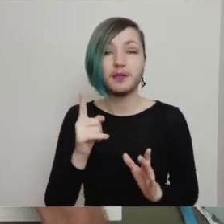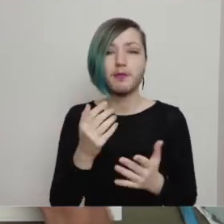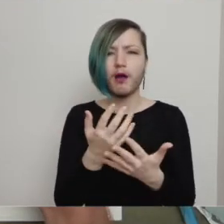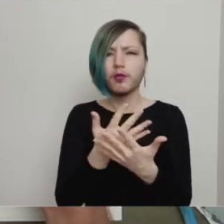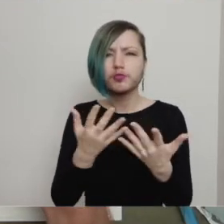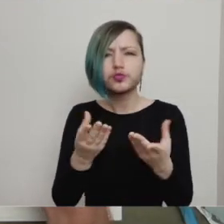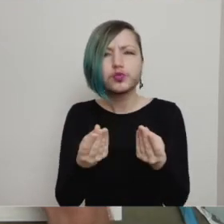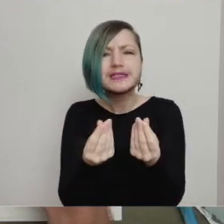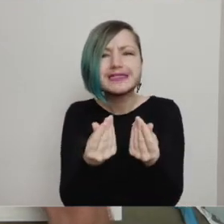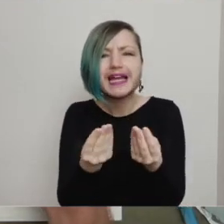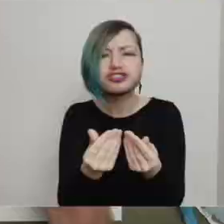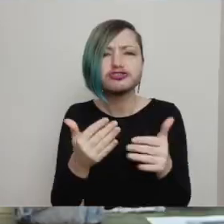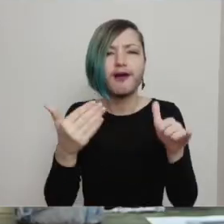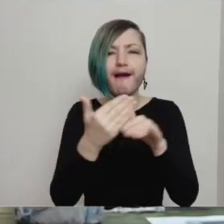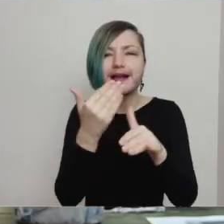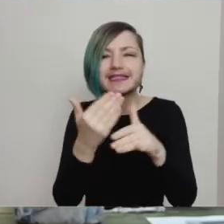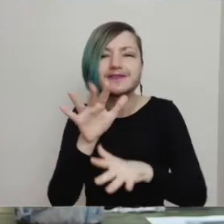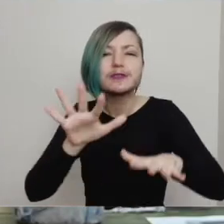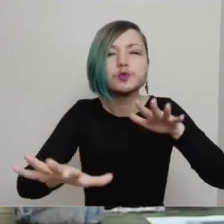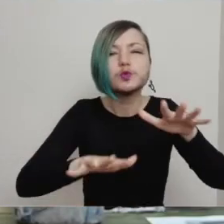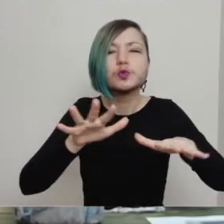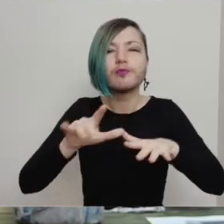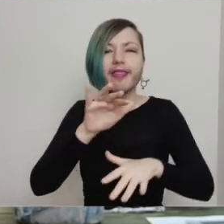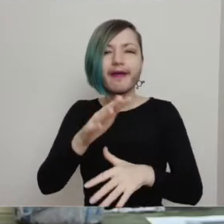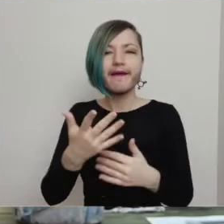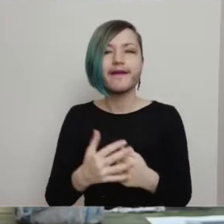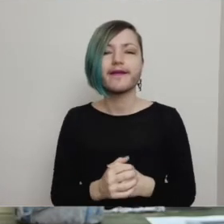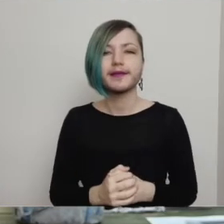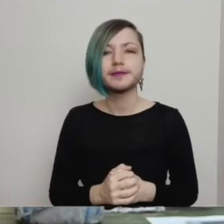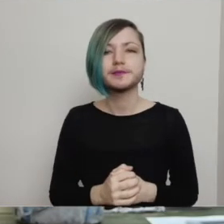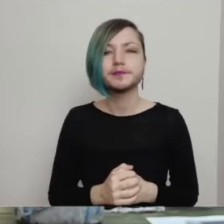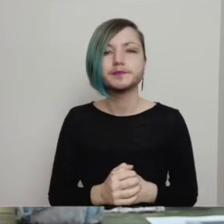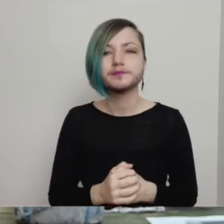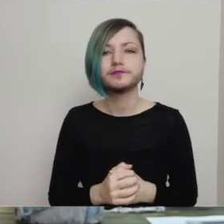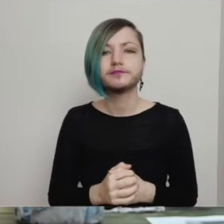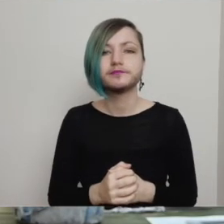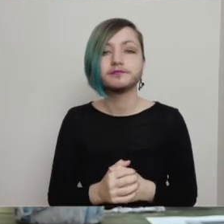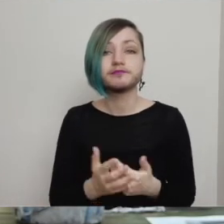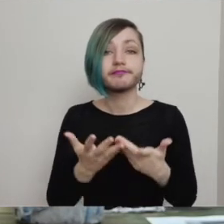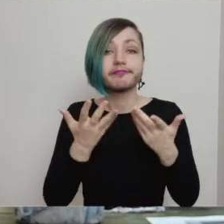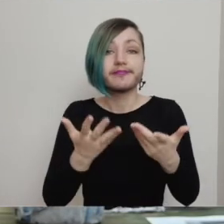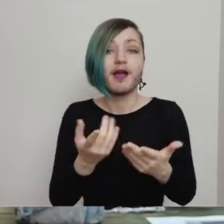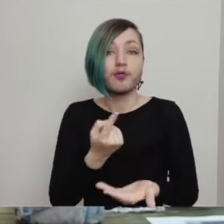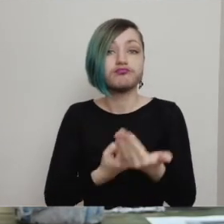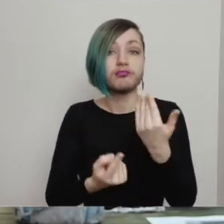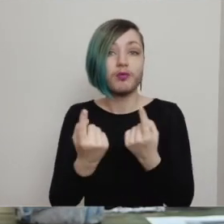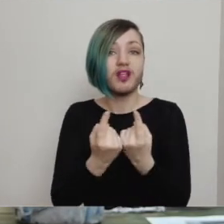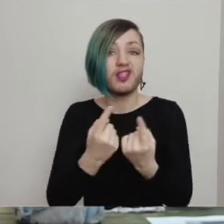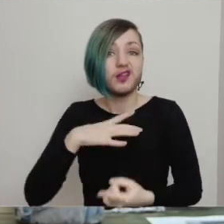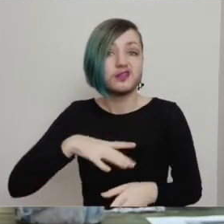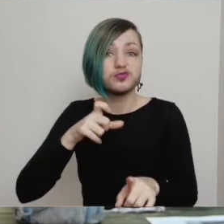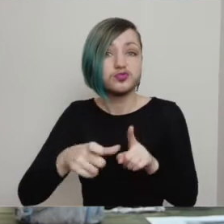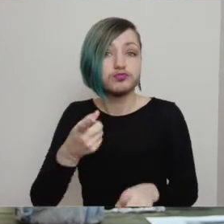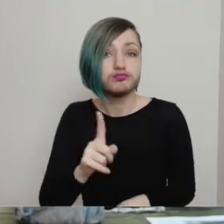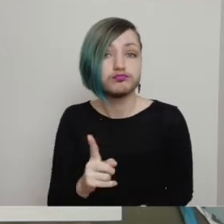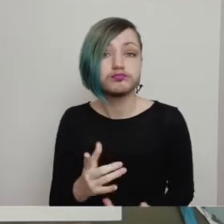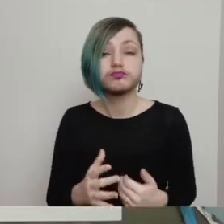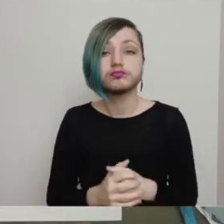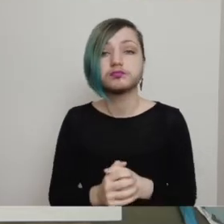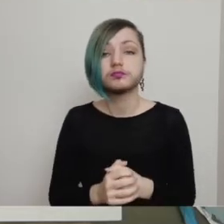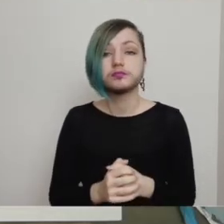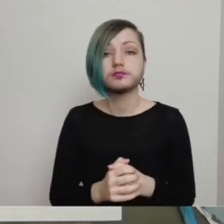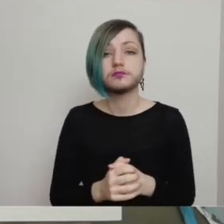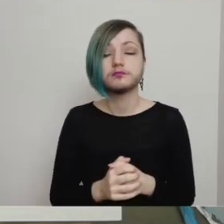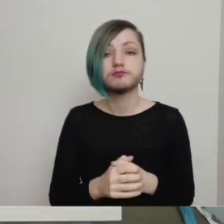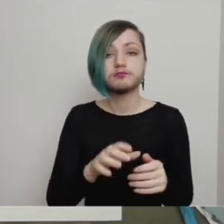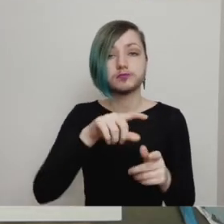nice texture and activity. So the only thing left to do after that is to